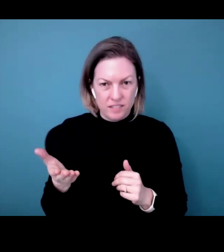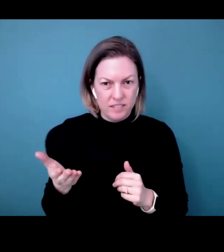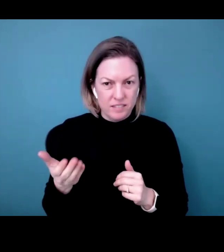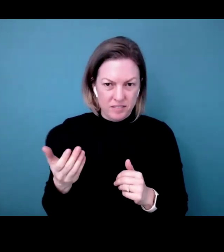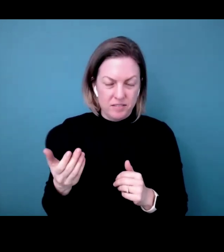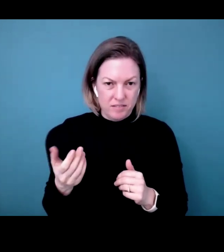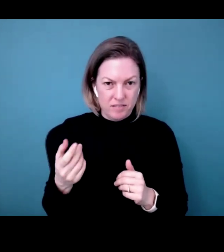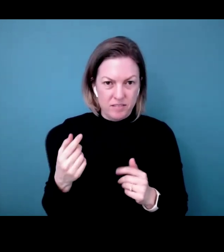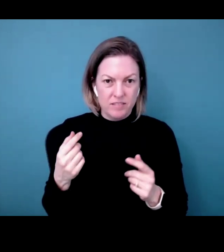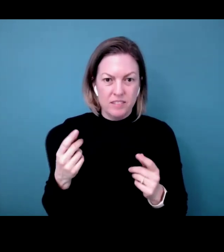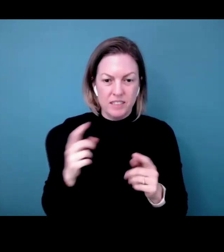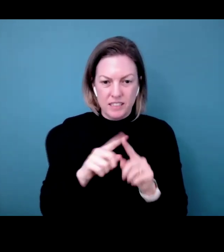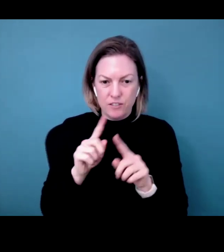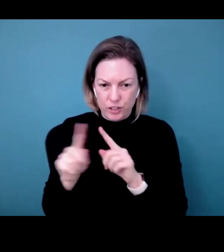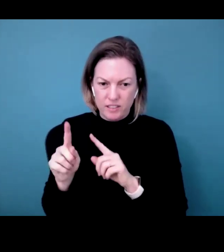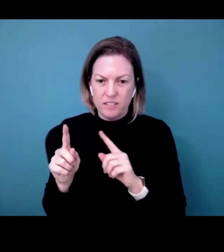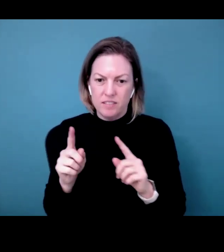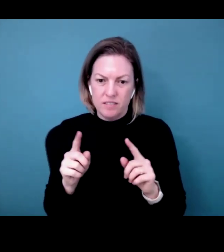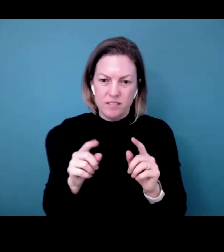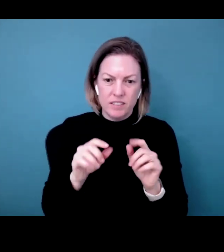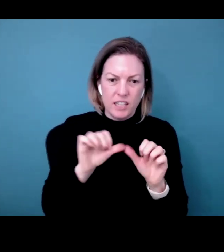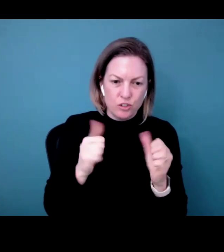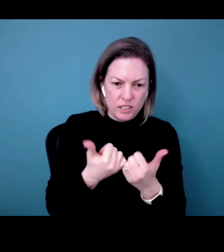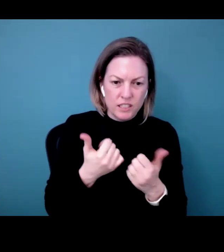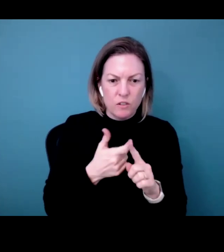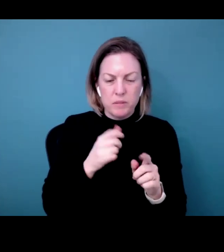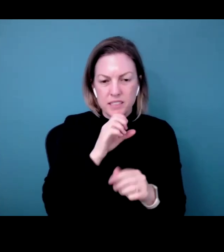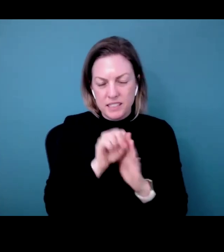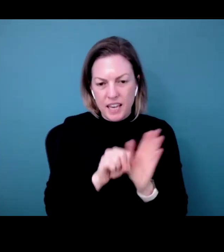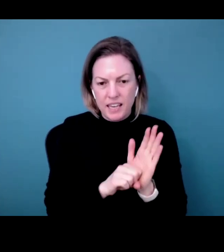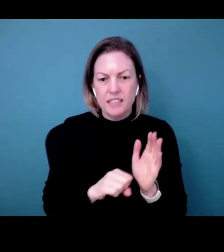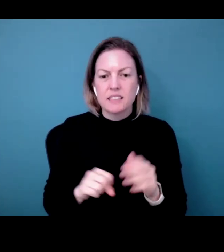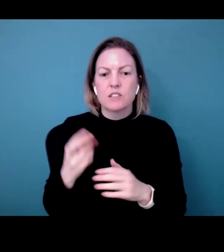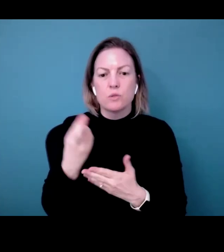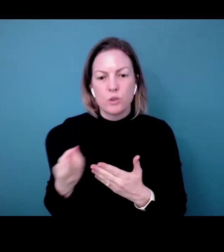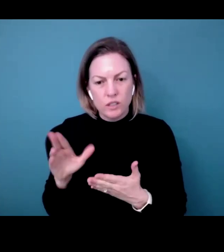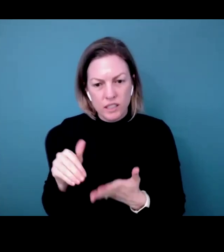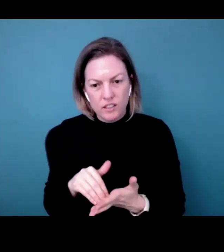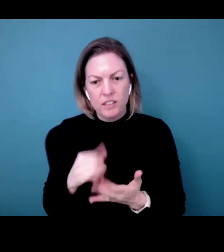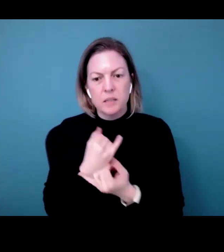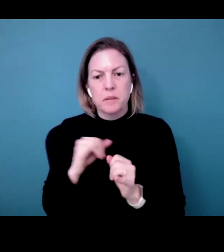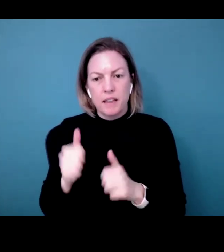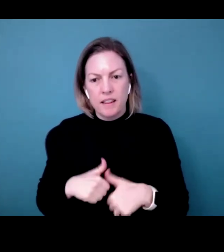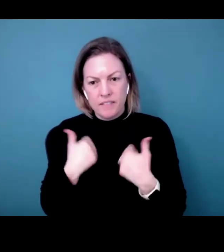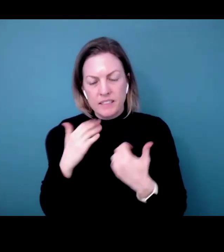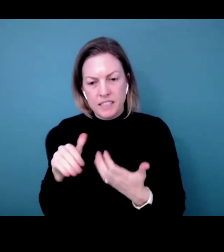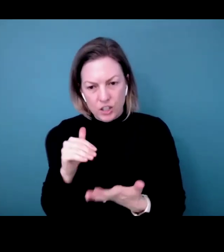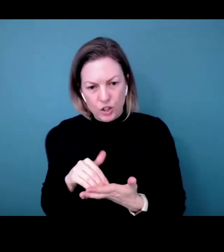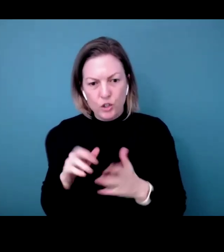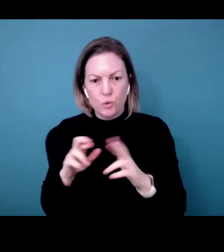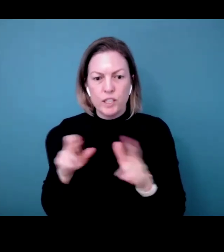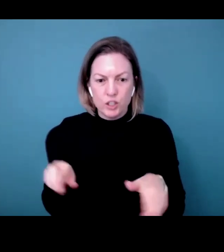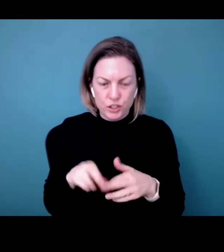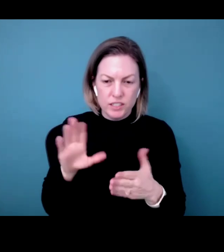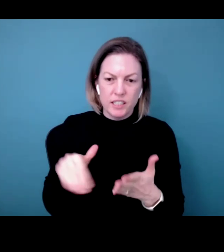state, the caregiver resource centers, the independent living centers, the regional centers, and a lot of